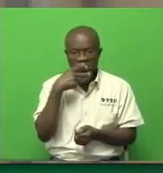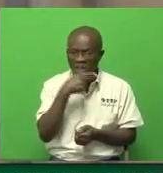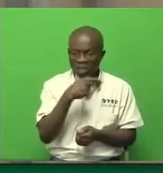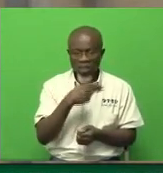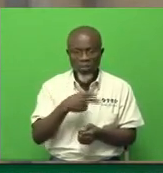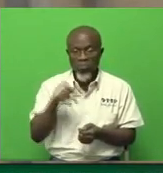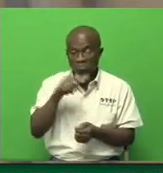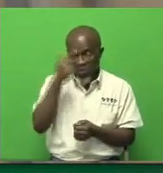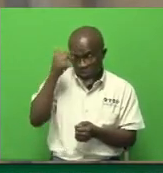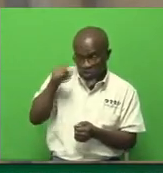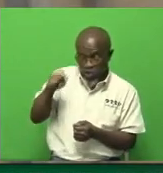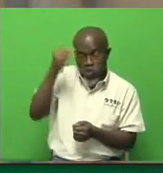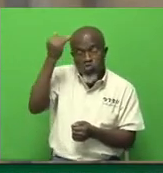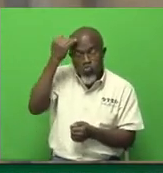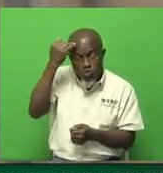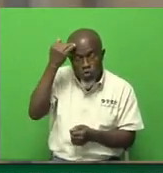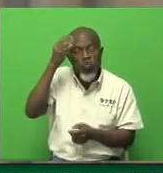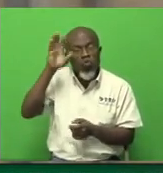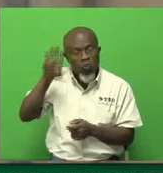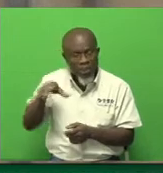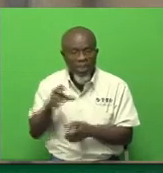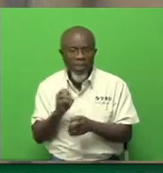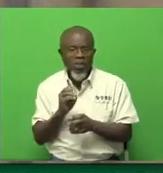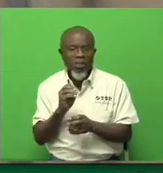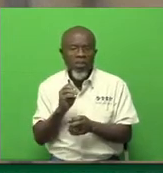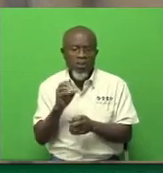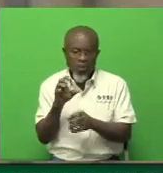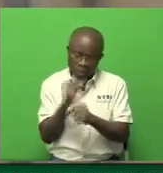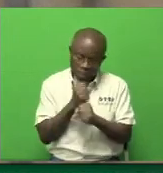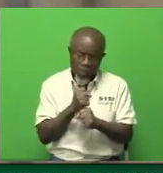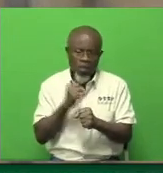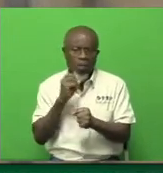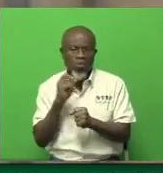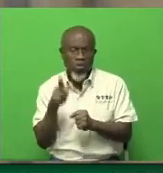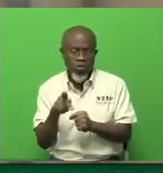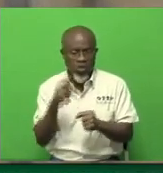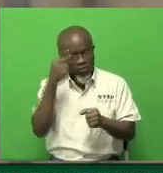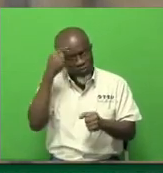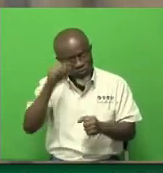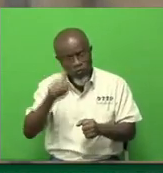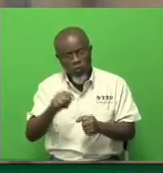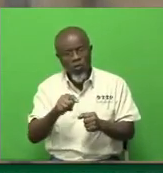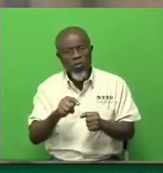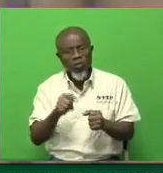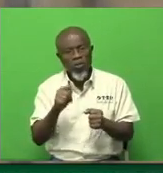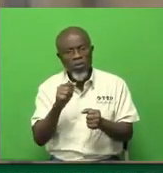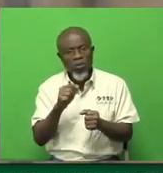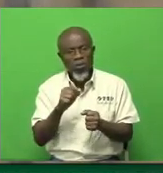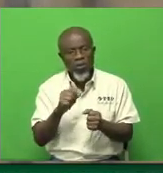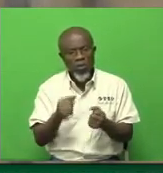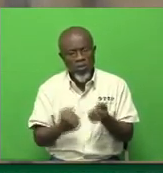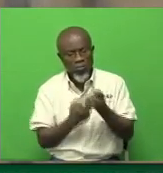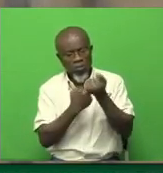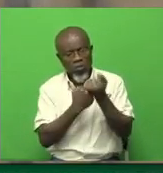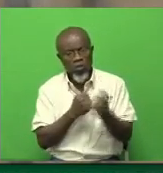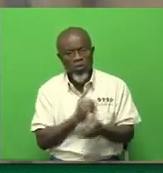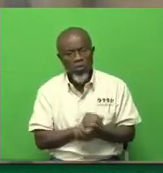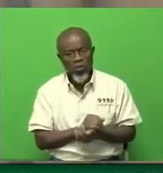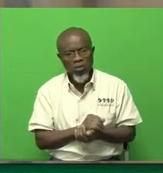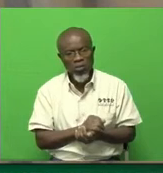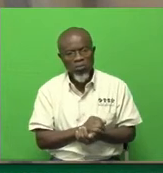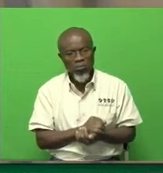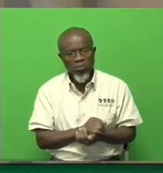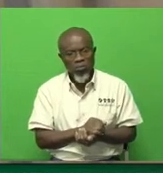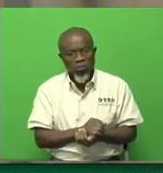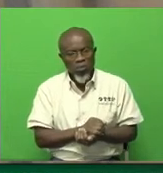required and I want to explain that the cabinet has already approved this funding and grants has already